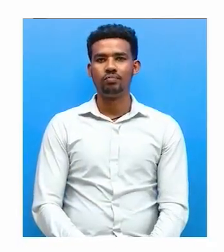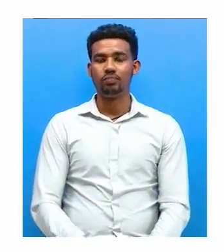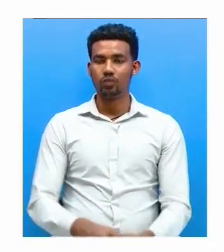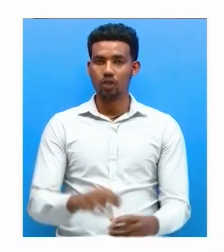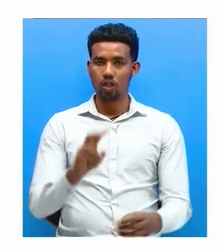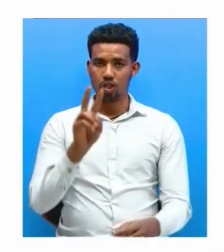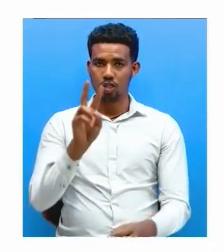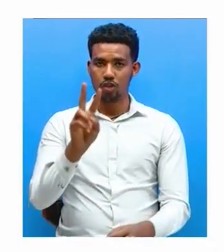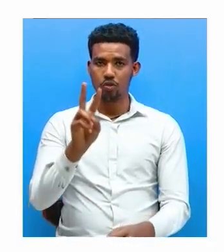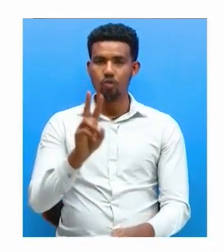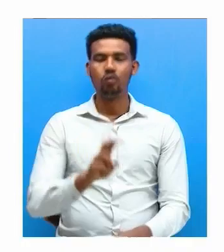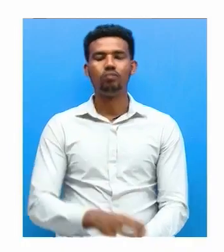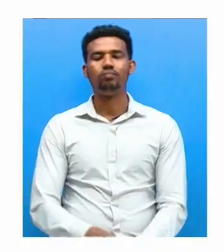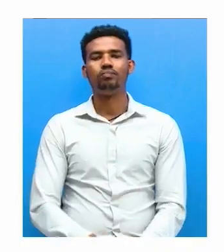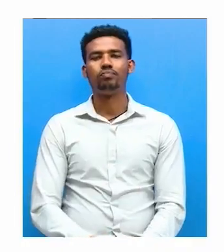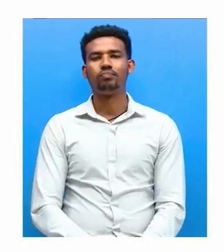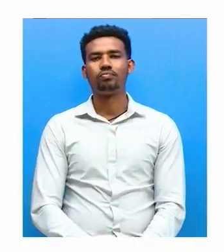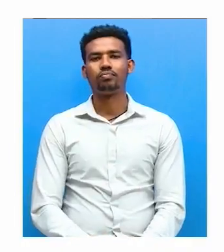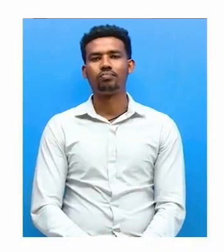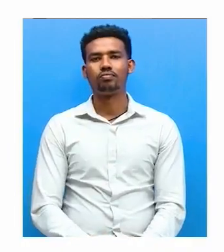2,